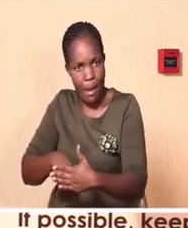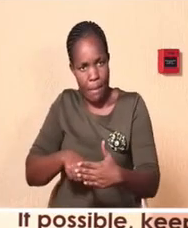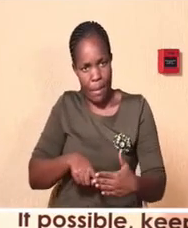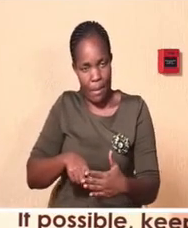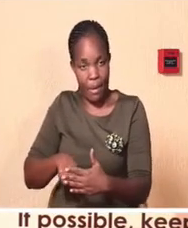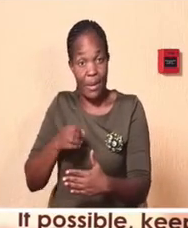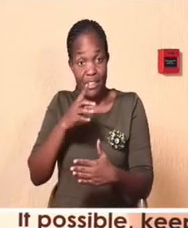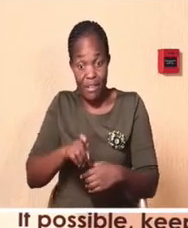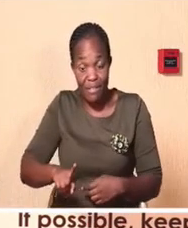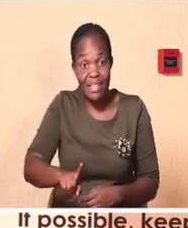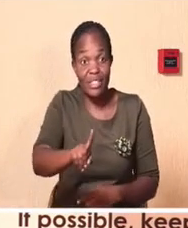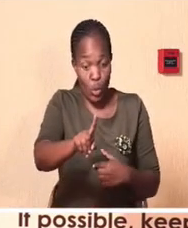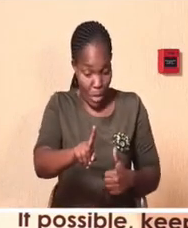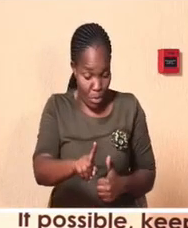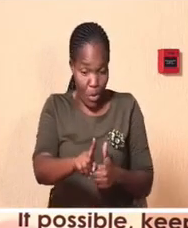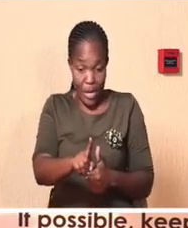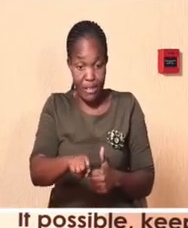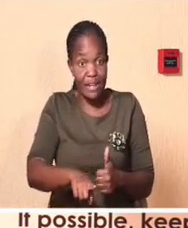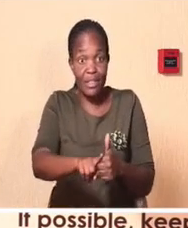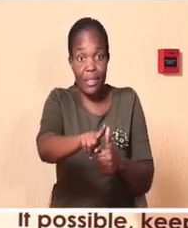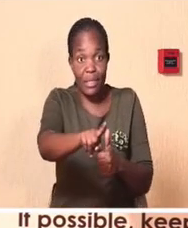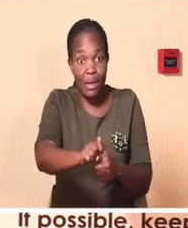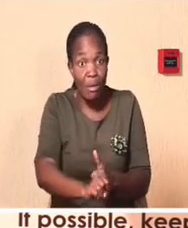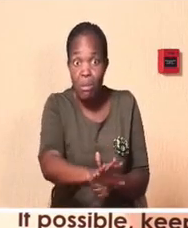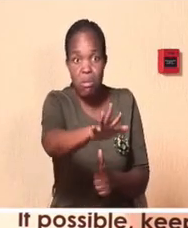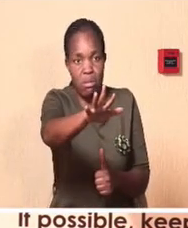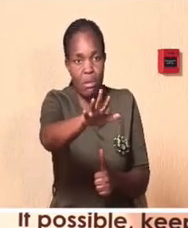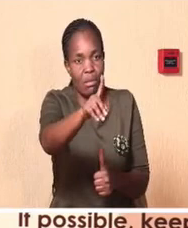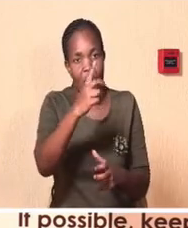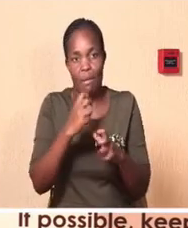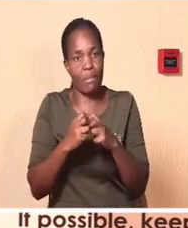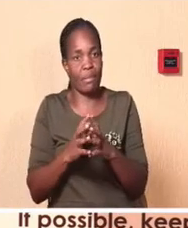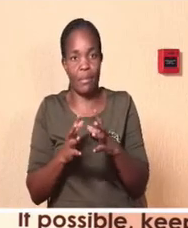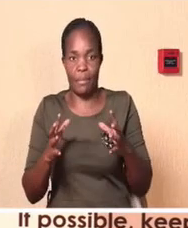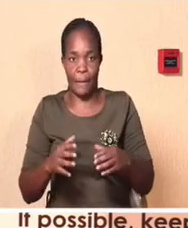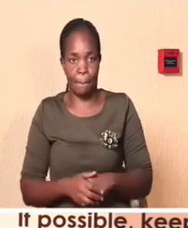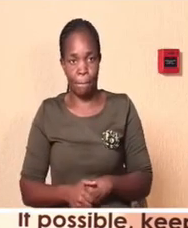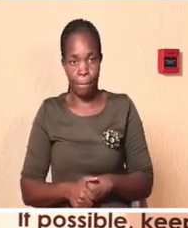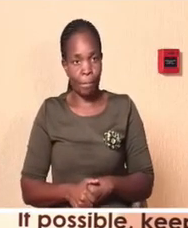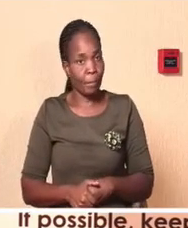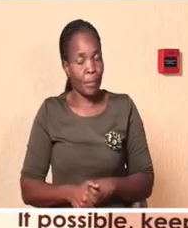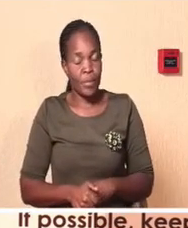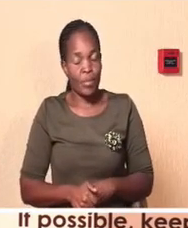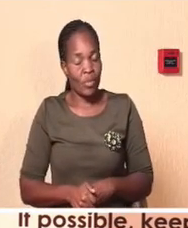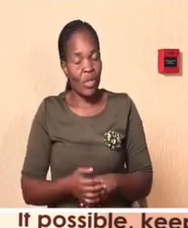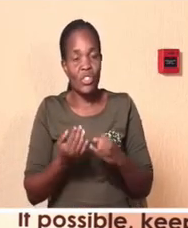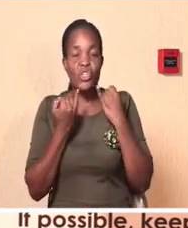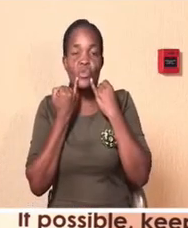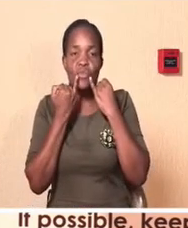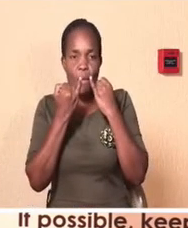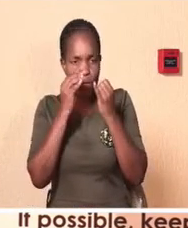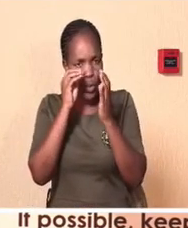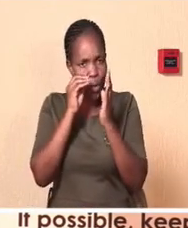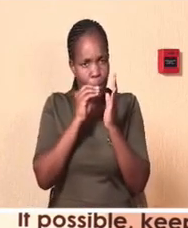But if the virus is ahead of you, the virus will tell you what to do. And so all this information are factored